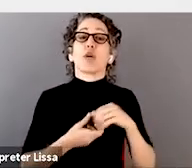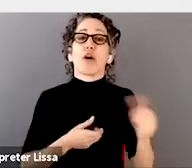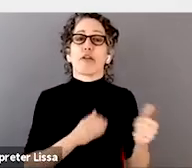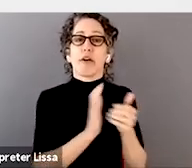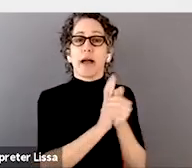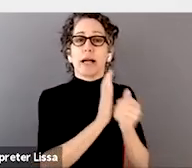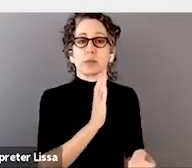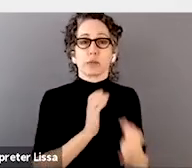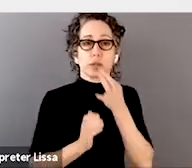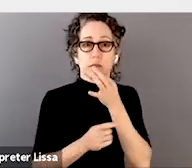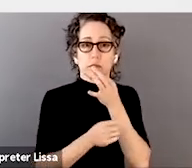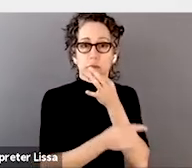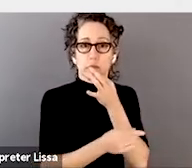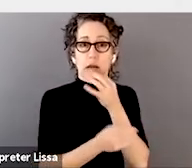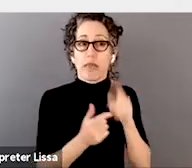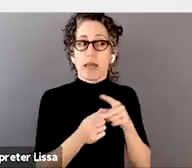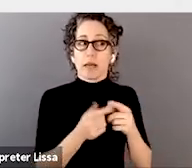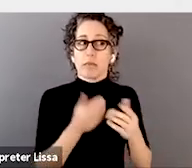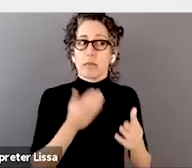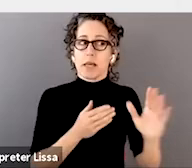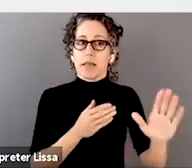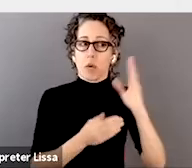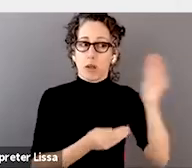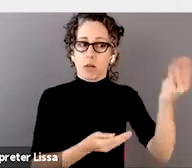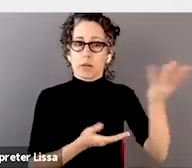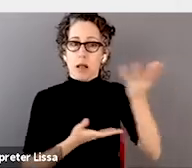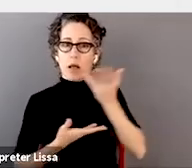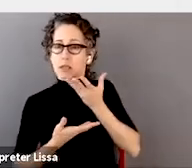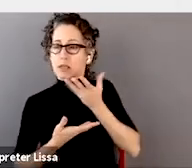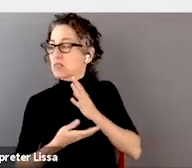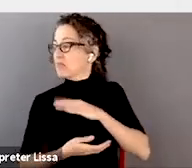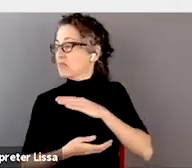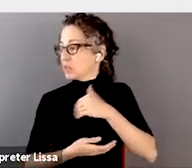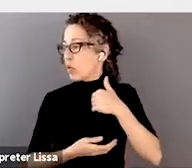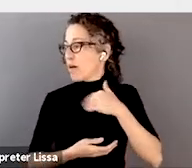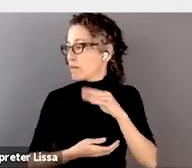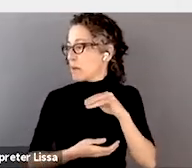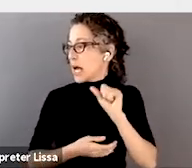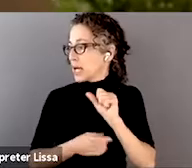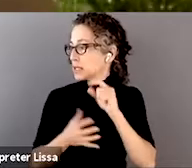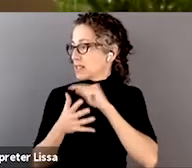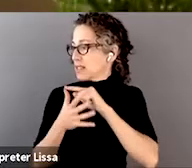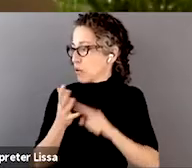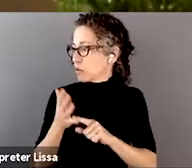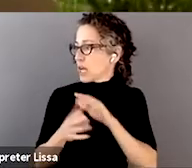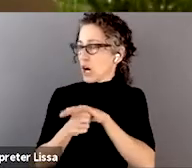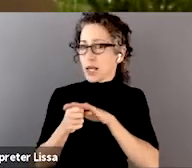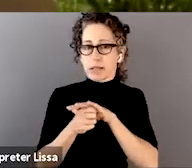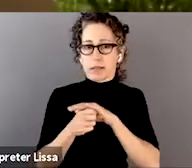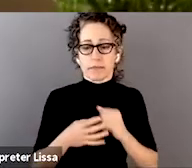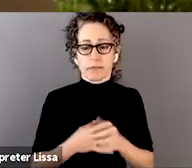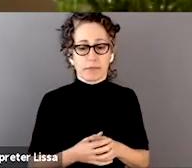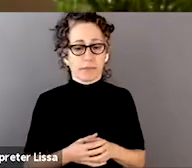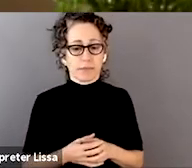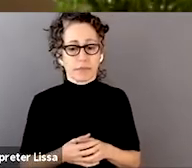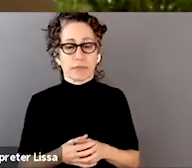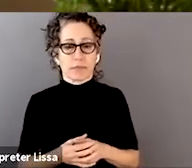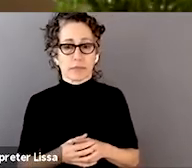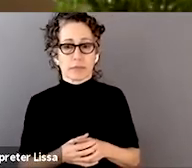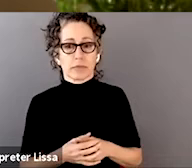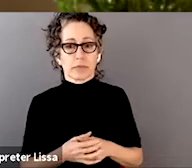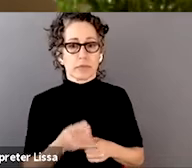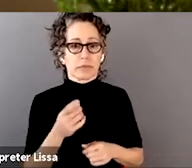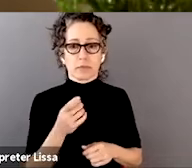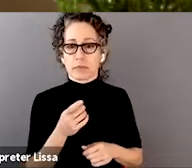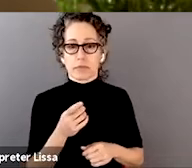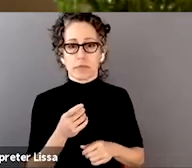of even our own biases. And I think that's really how we can move it forward. And one last point I just want to add to all